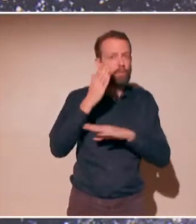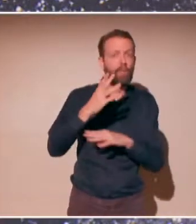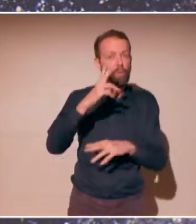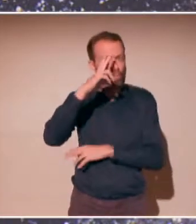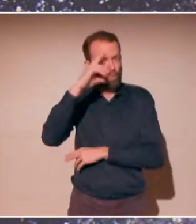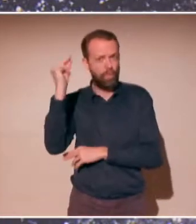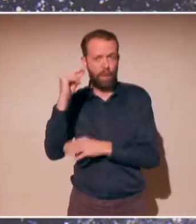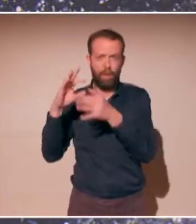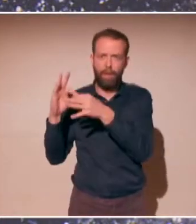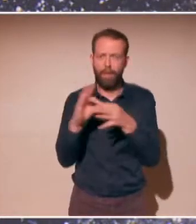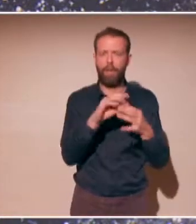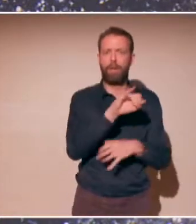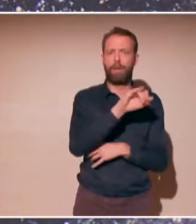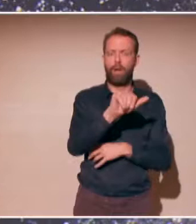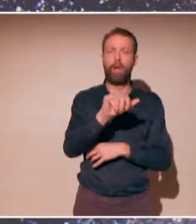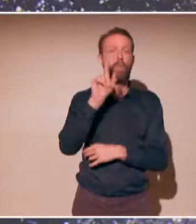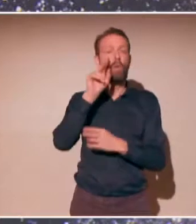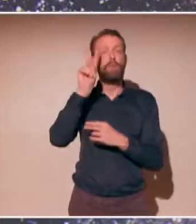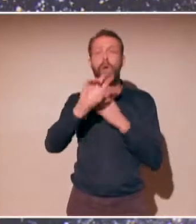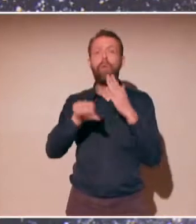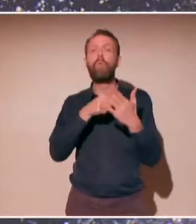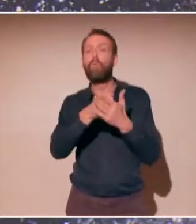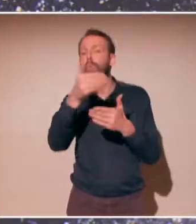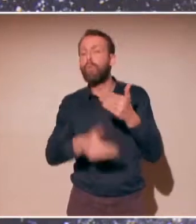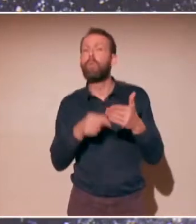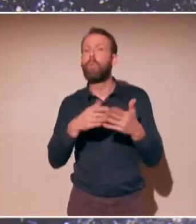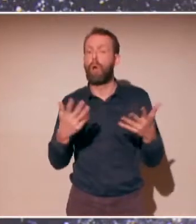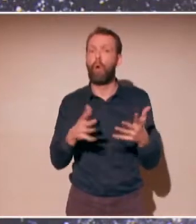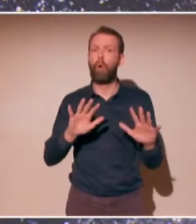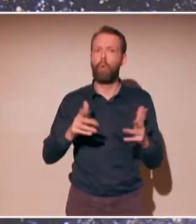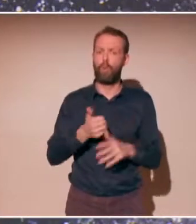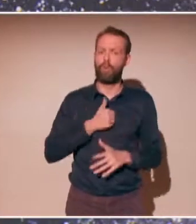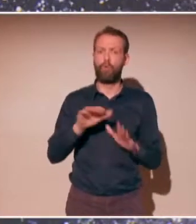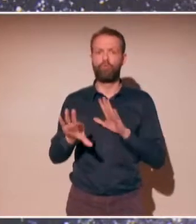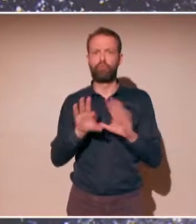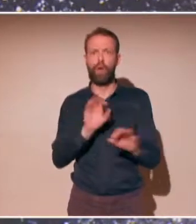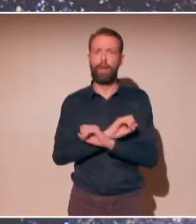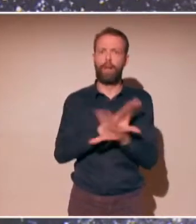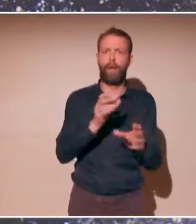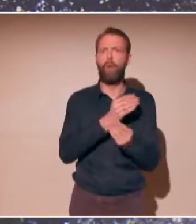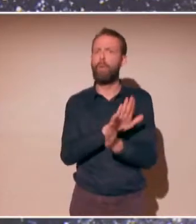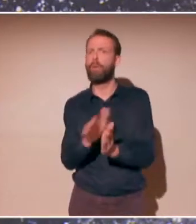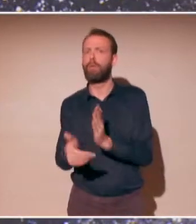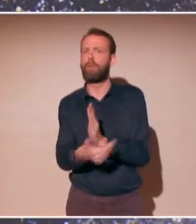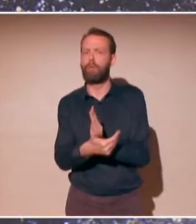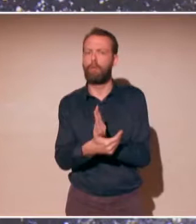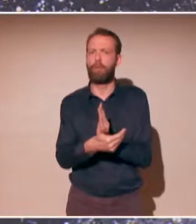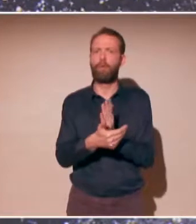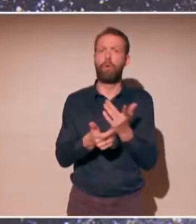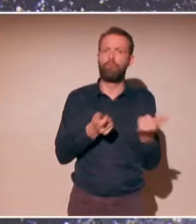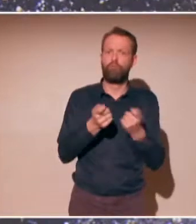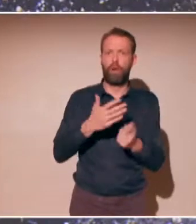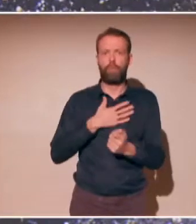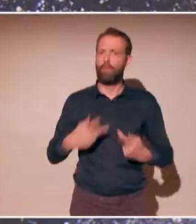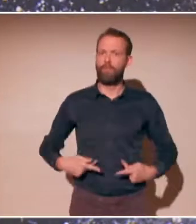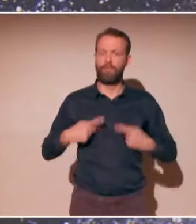And this means that ultimately what AI does and what we're doing is really